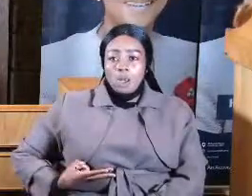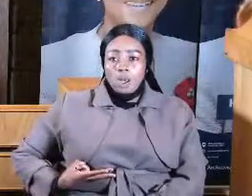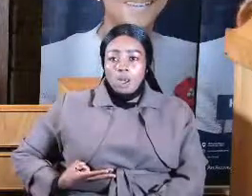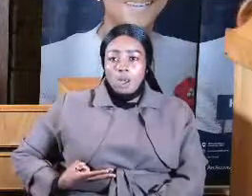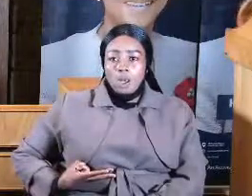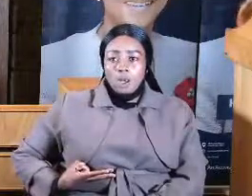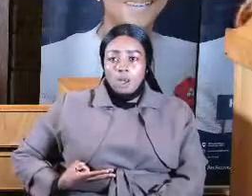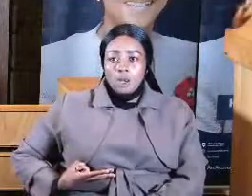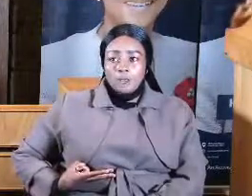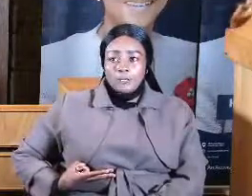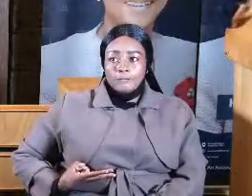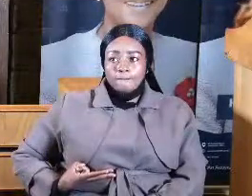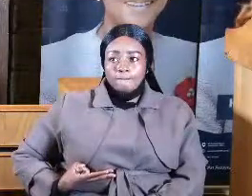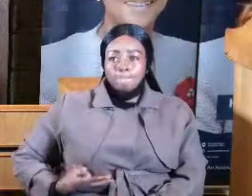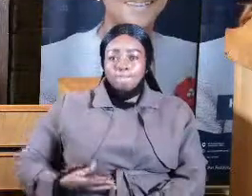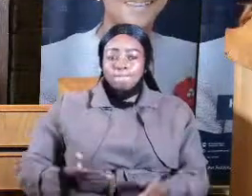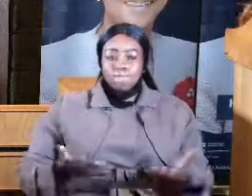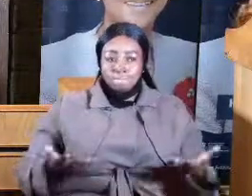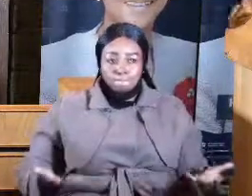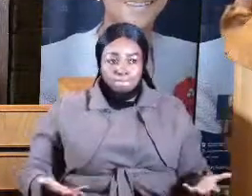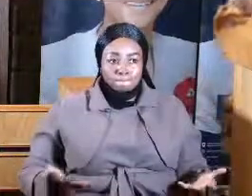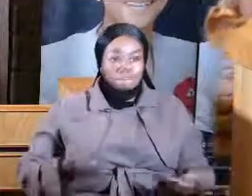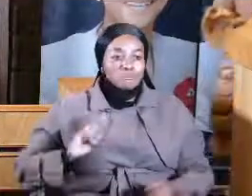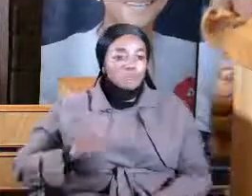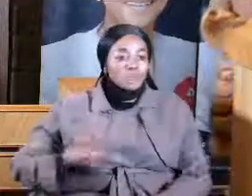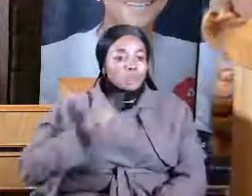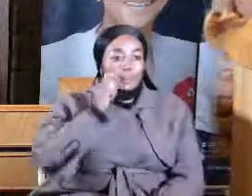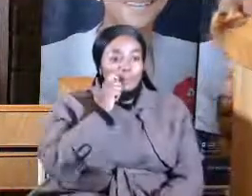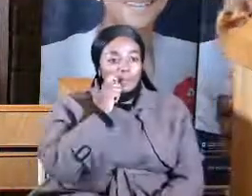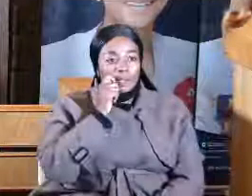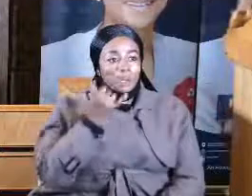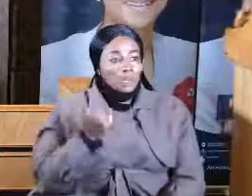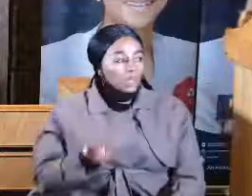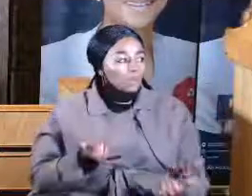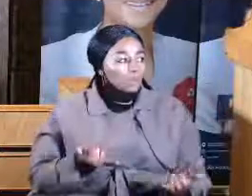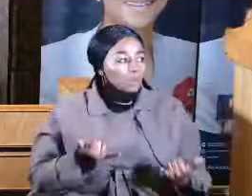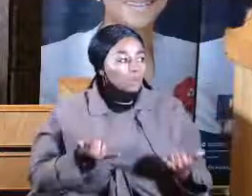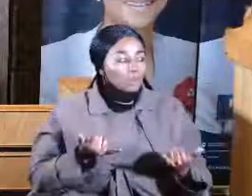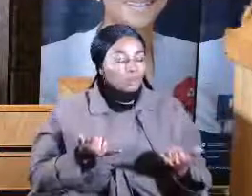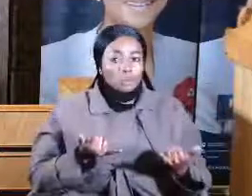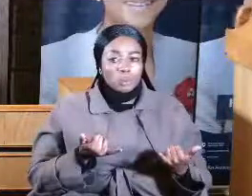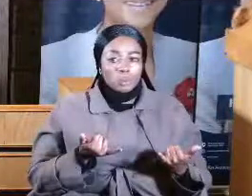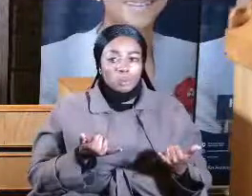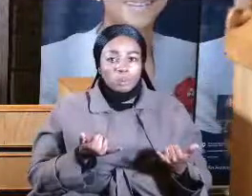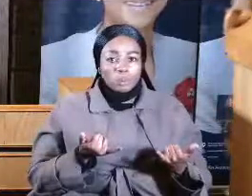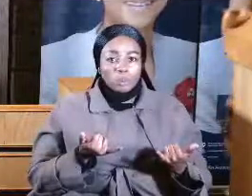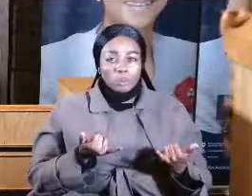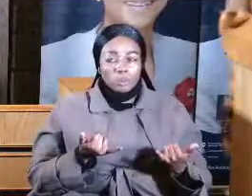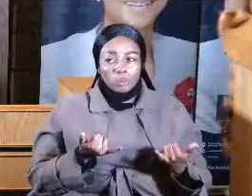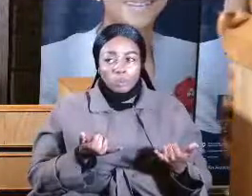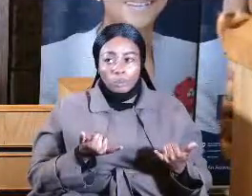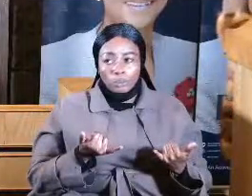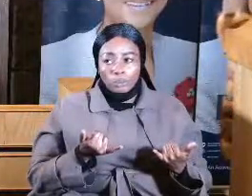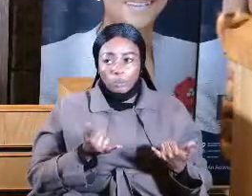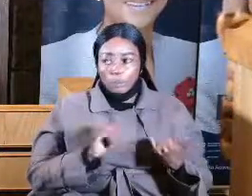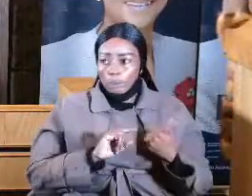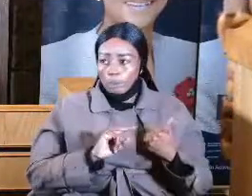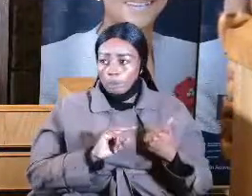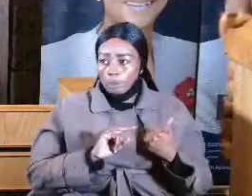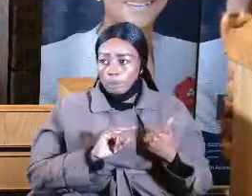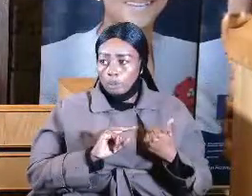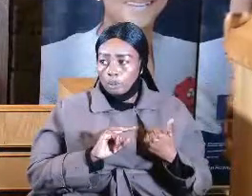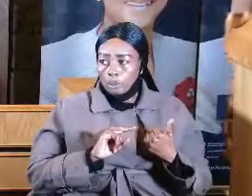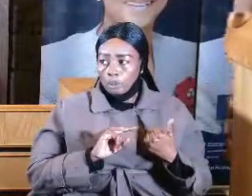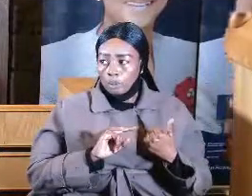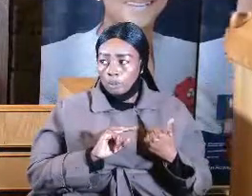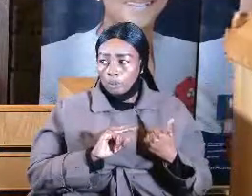acts. Ladies and gentlemen, we came to the end of the first part